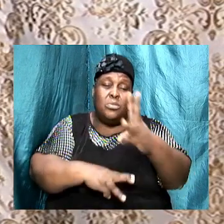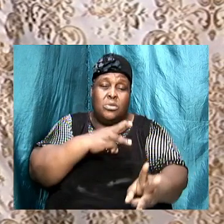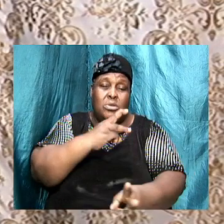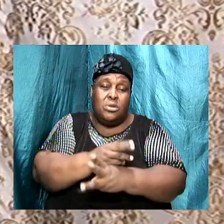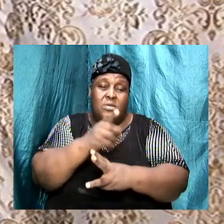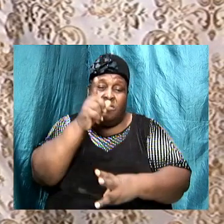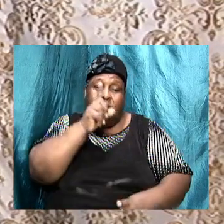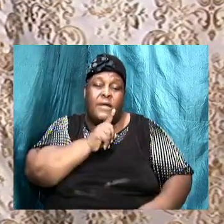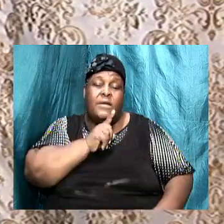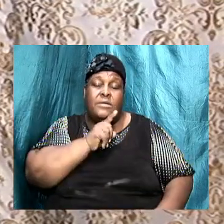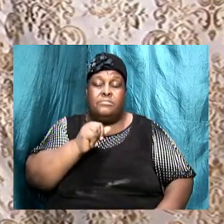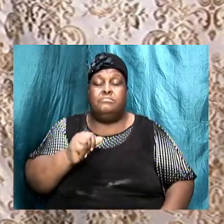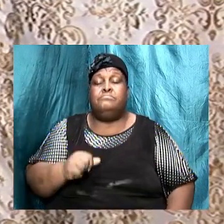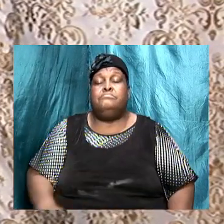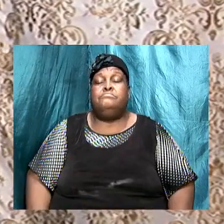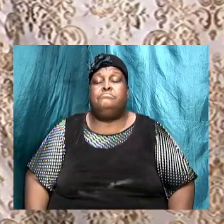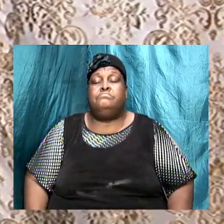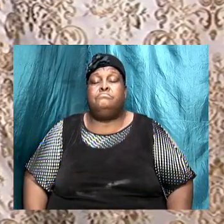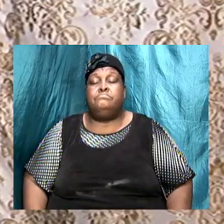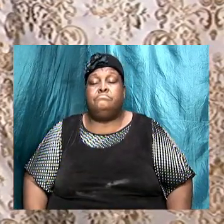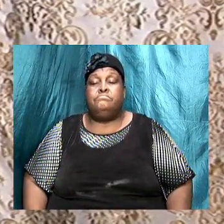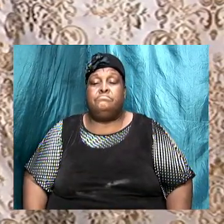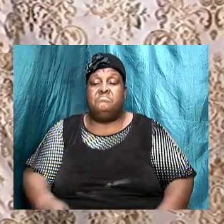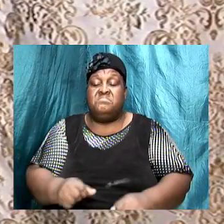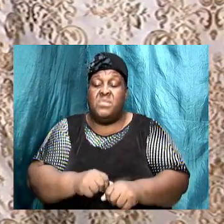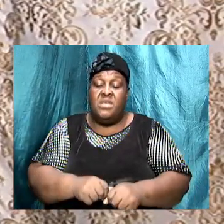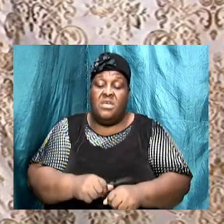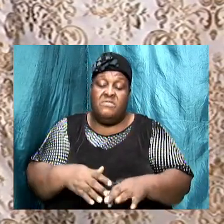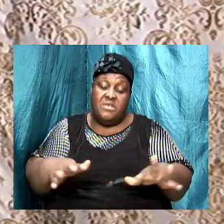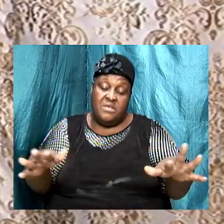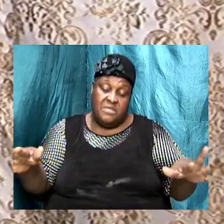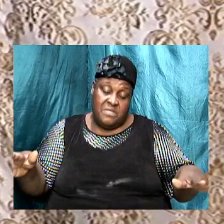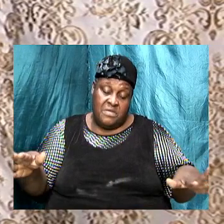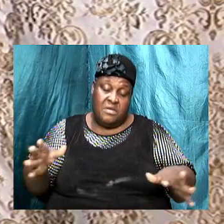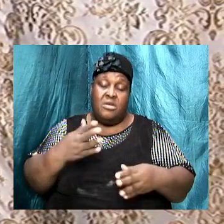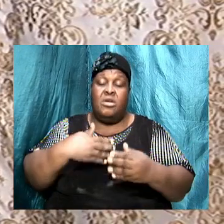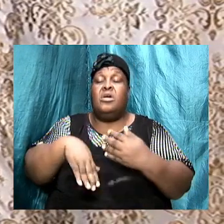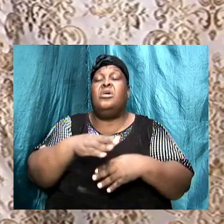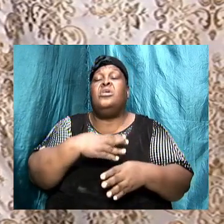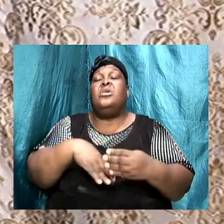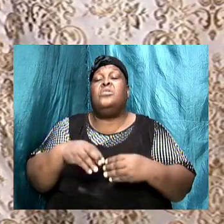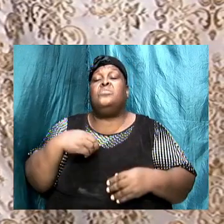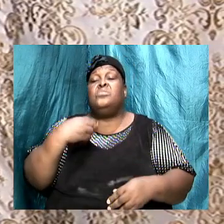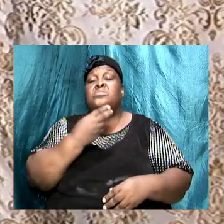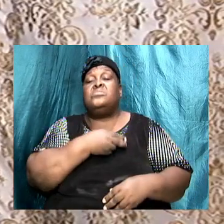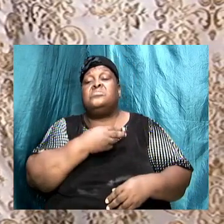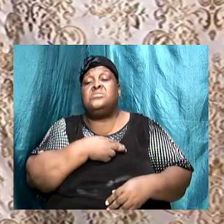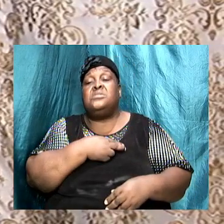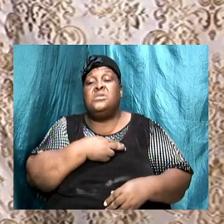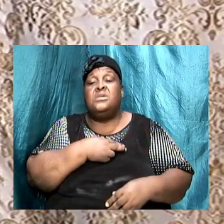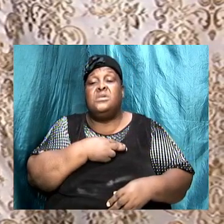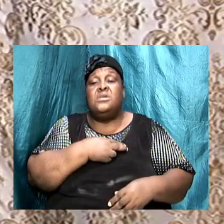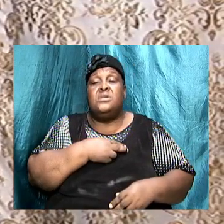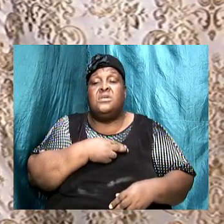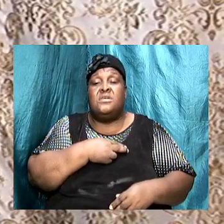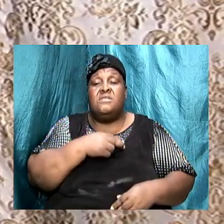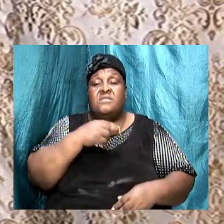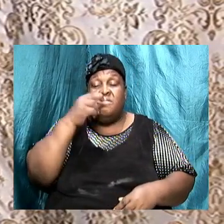So we said last week that we see it around us. Everything around us is false. You have the false eyelash. You can't